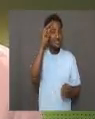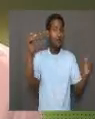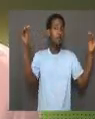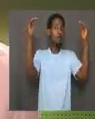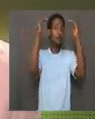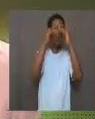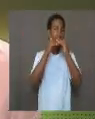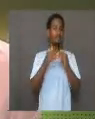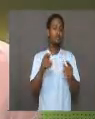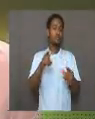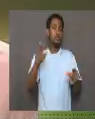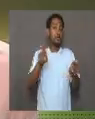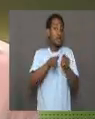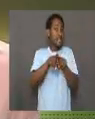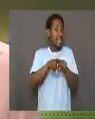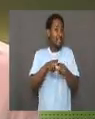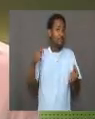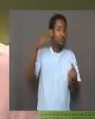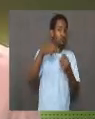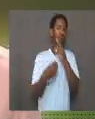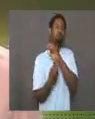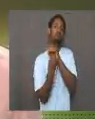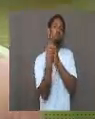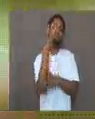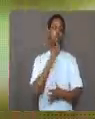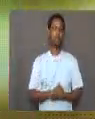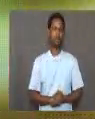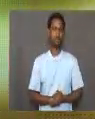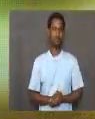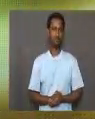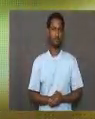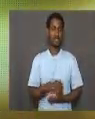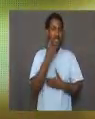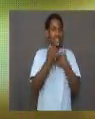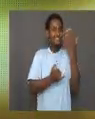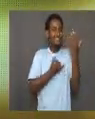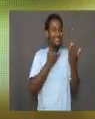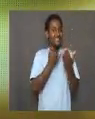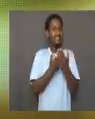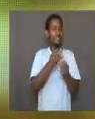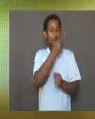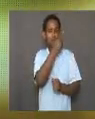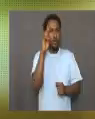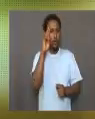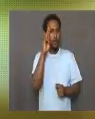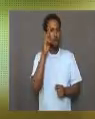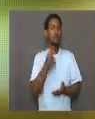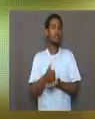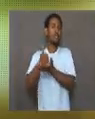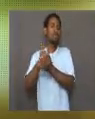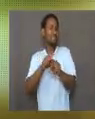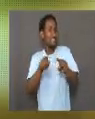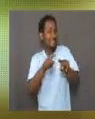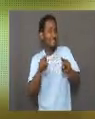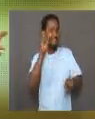equality is related to development. This is because it helps